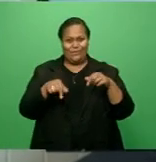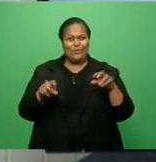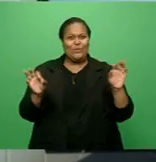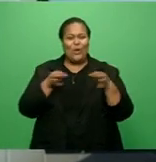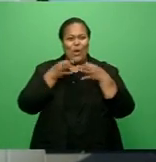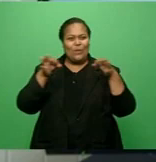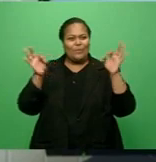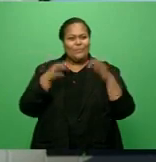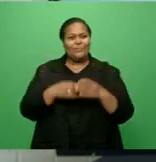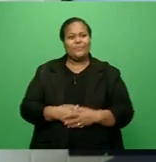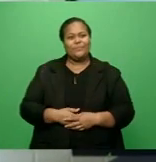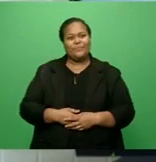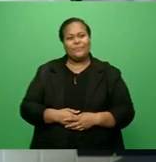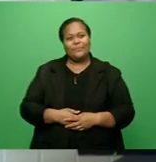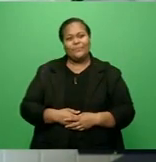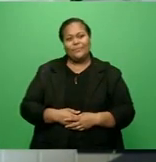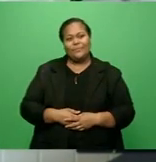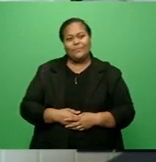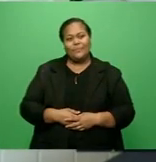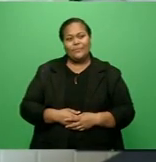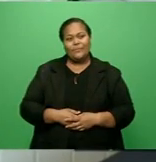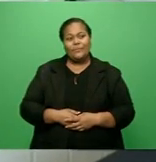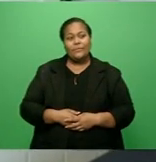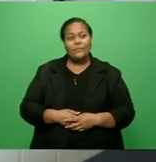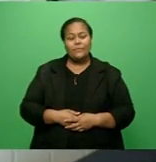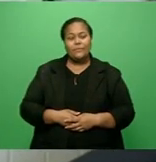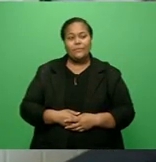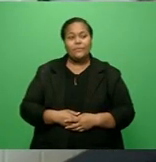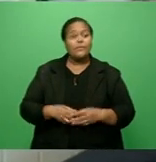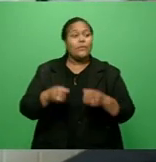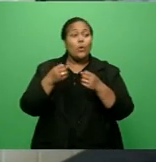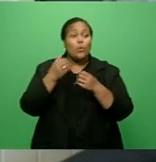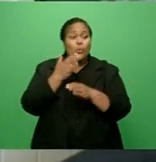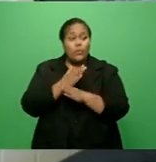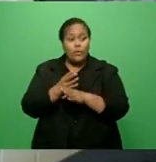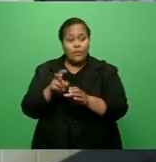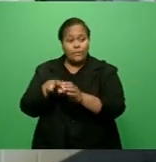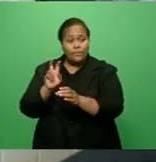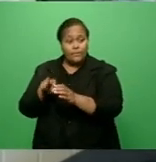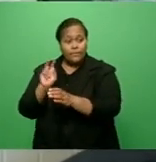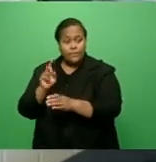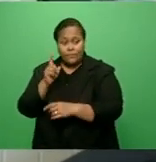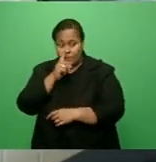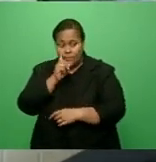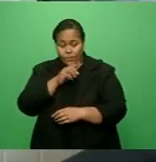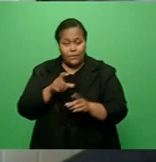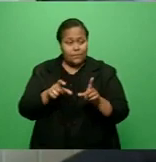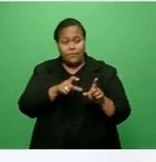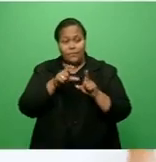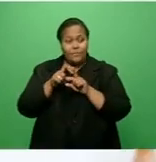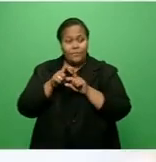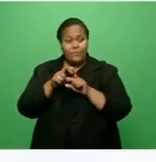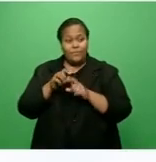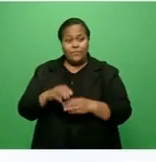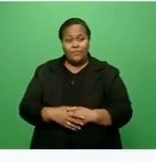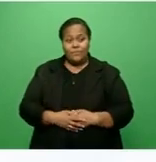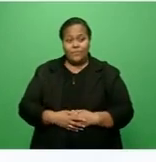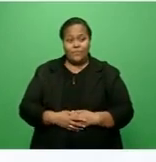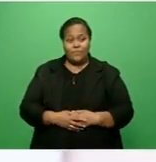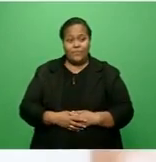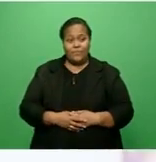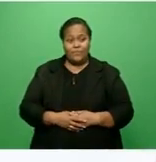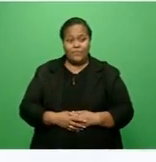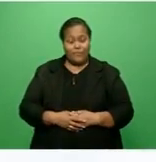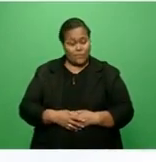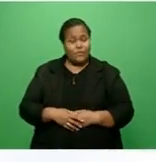Things that have been happening around us, and loss of jobs, and people facing a lot of difficulties. So, yeah, the